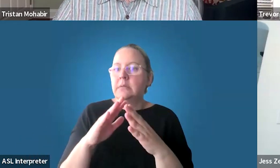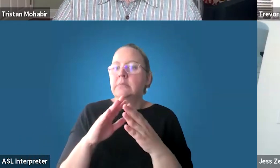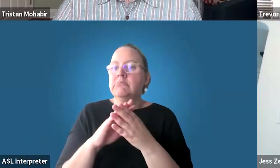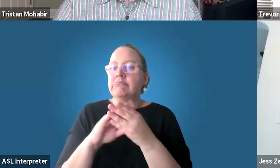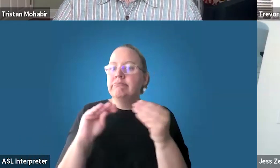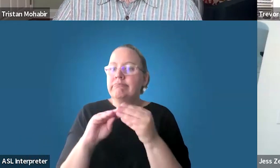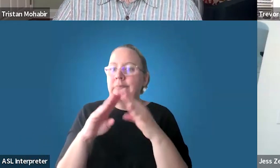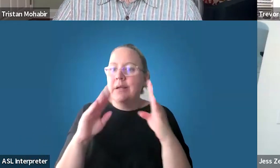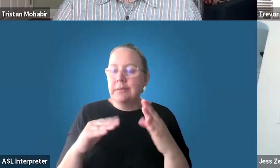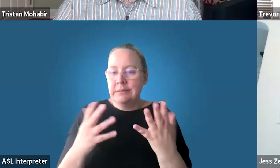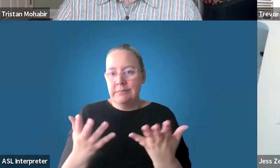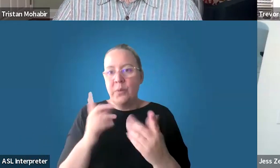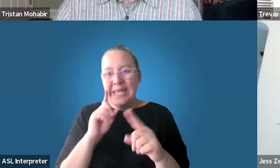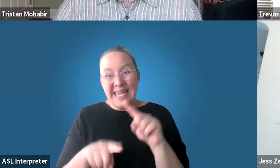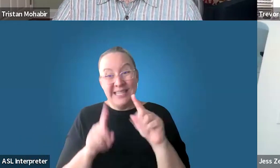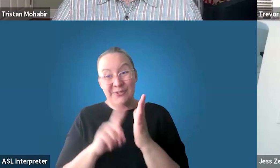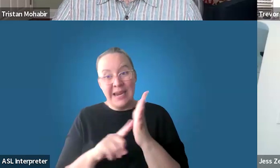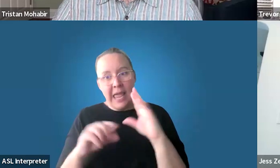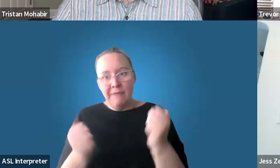we can't track all of them.